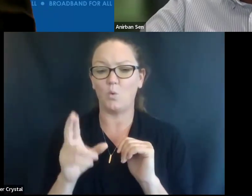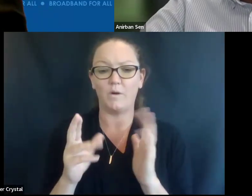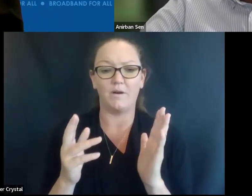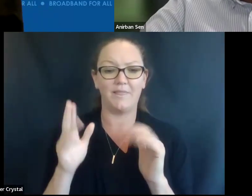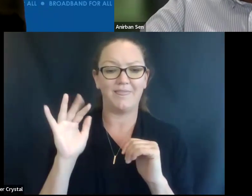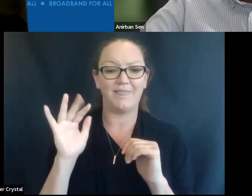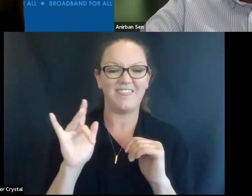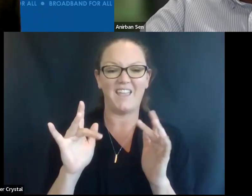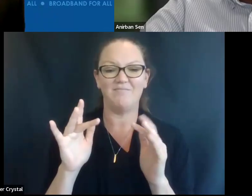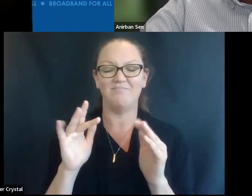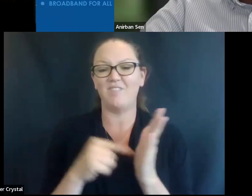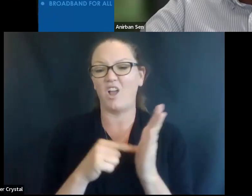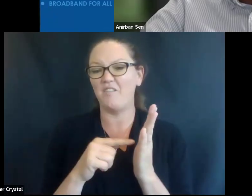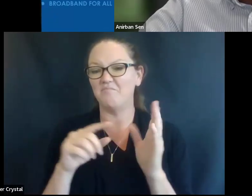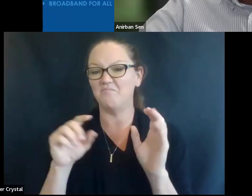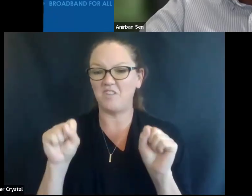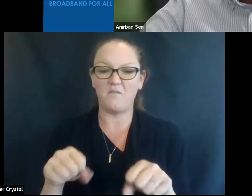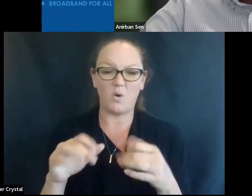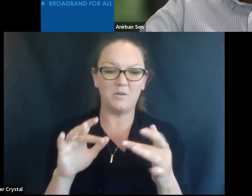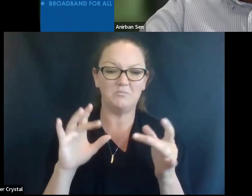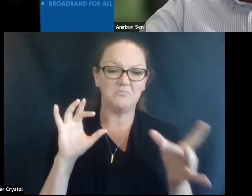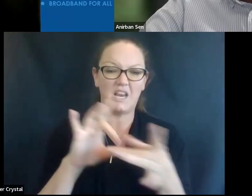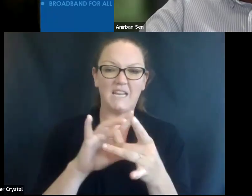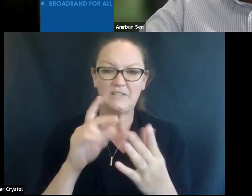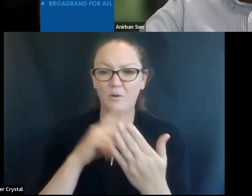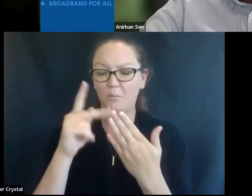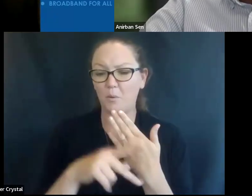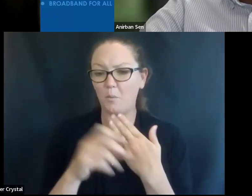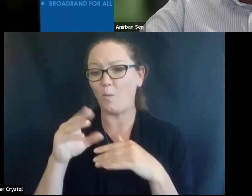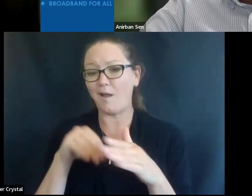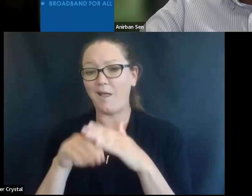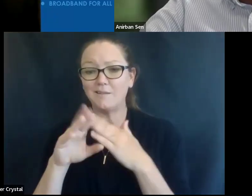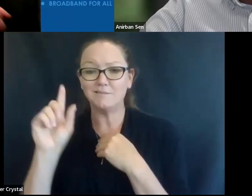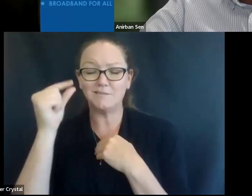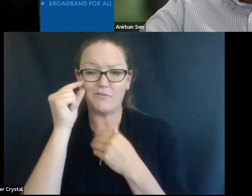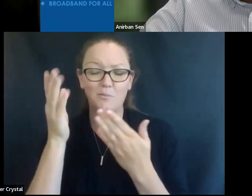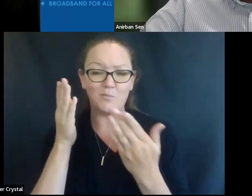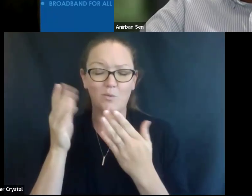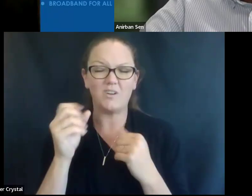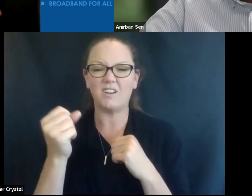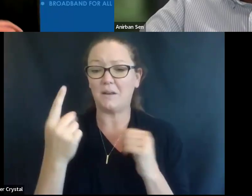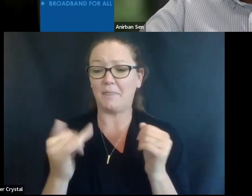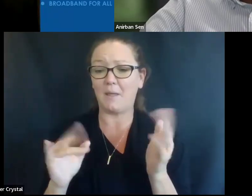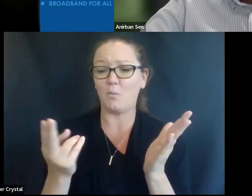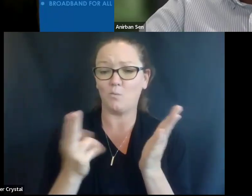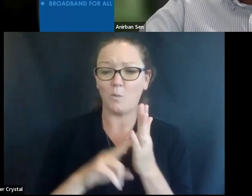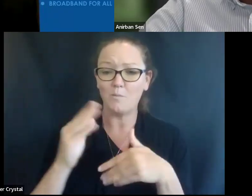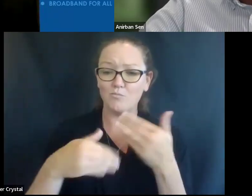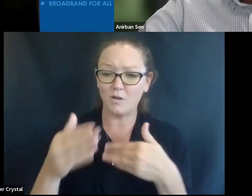accessing government benefit programs, that the enrollment processes, particularly the